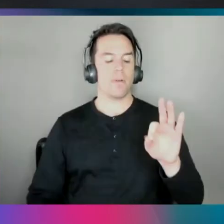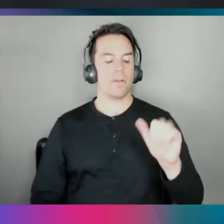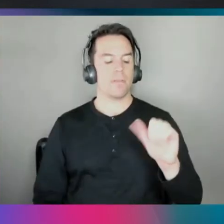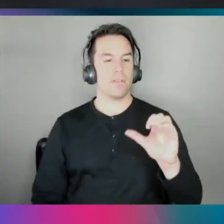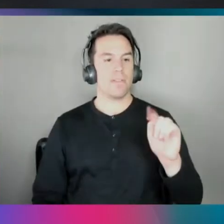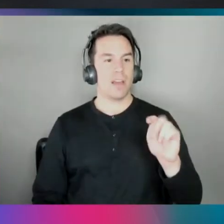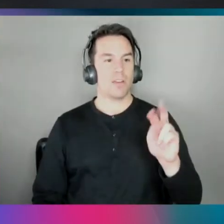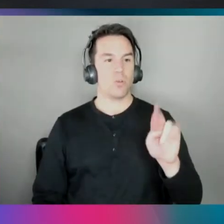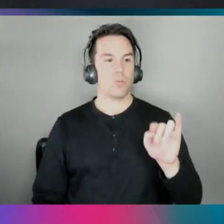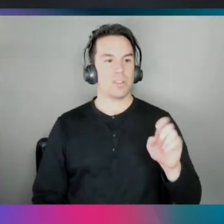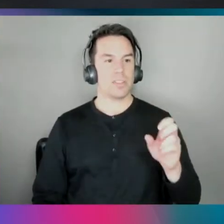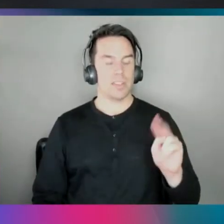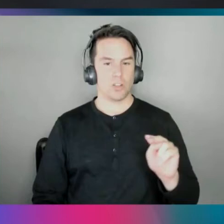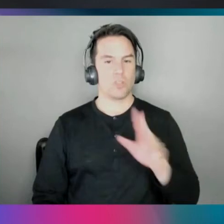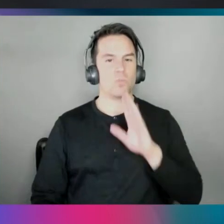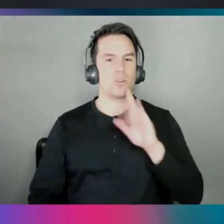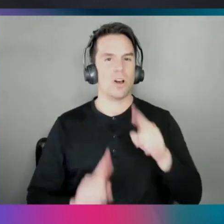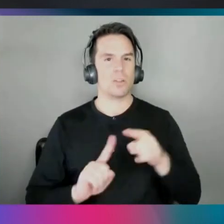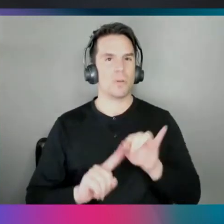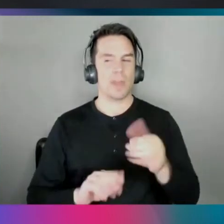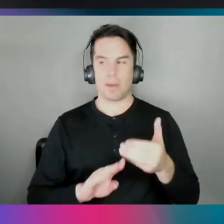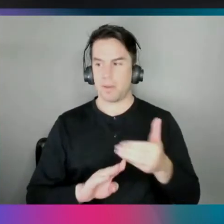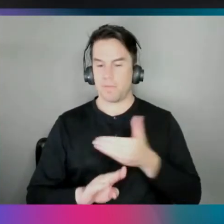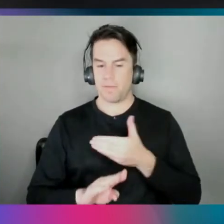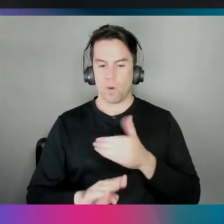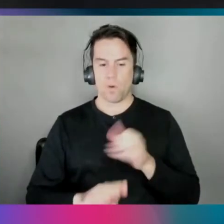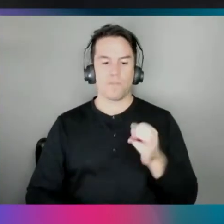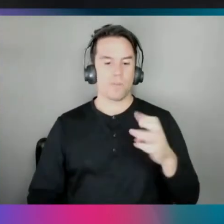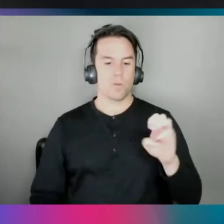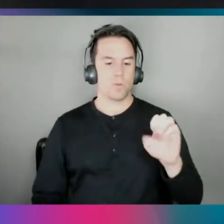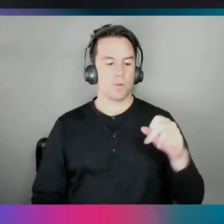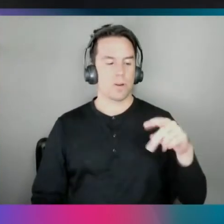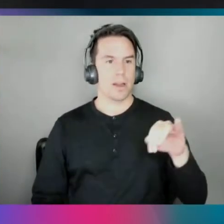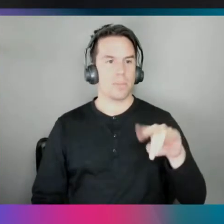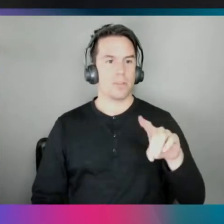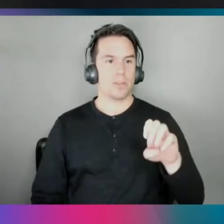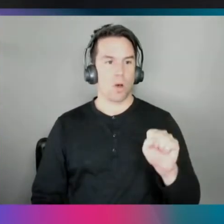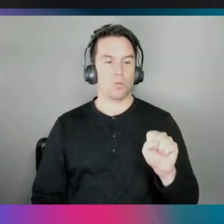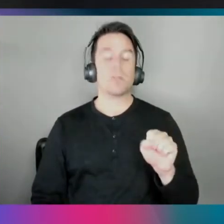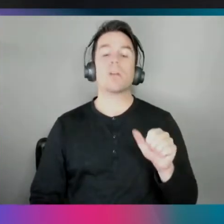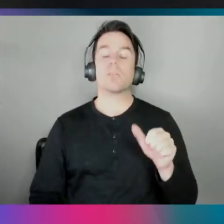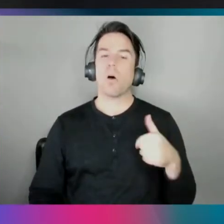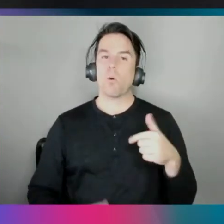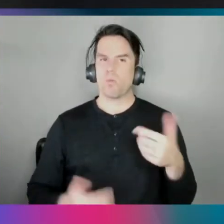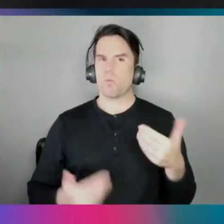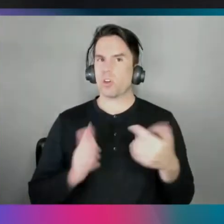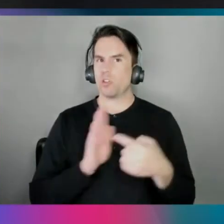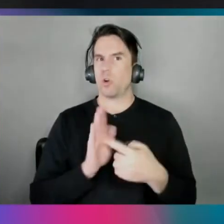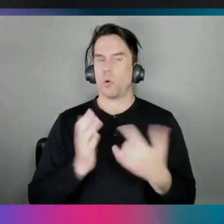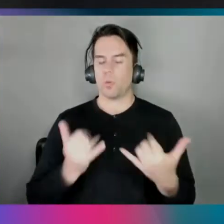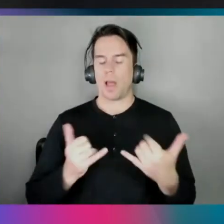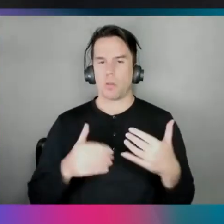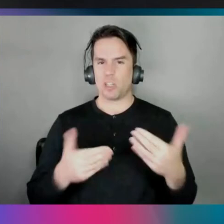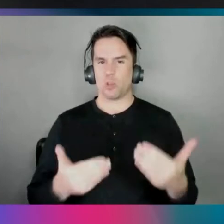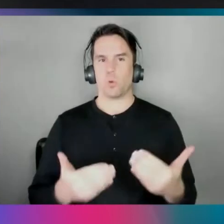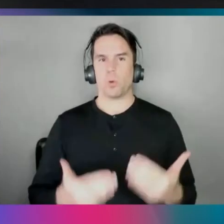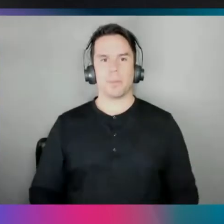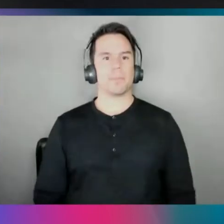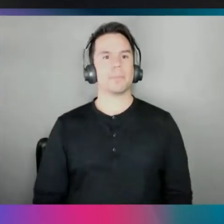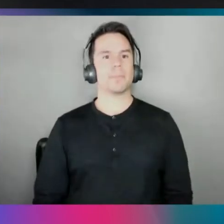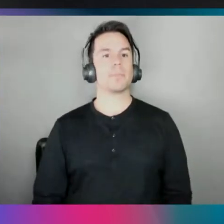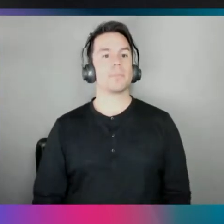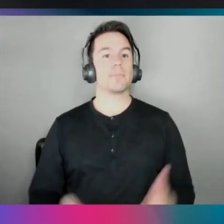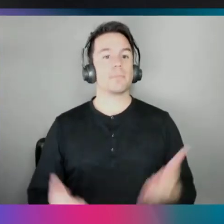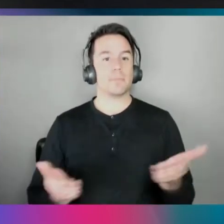ago. So we're going to show how we're going to pull that one in. All right, so let's do that. So here we can see we have a